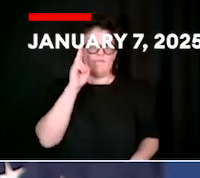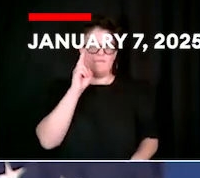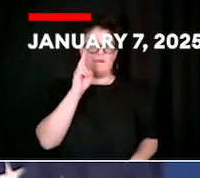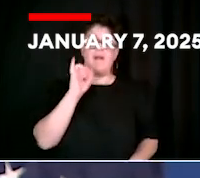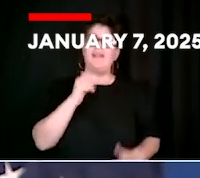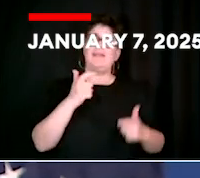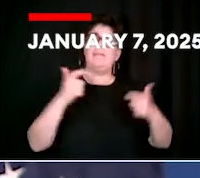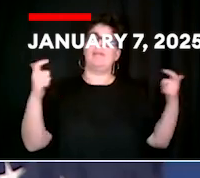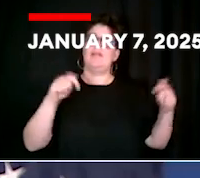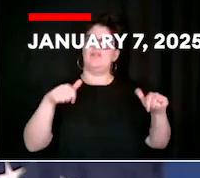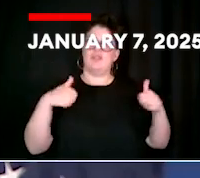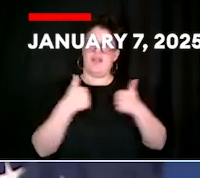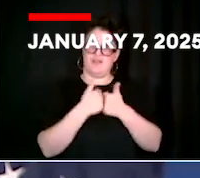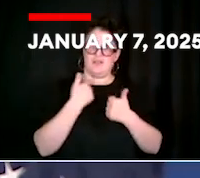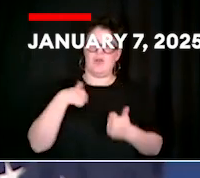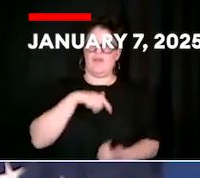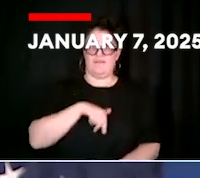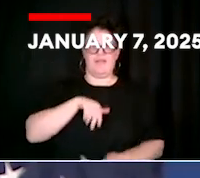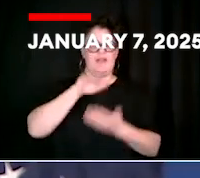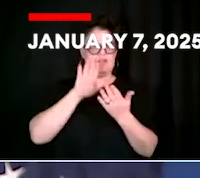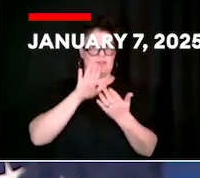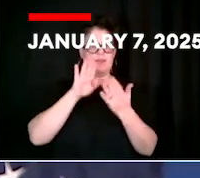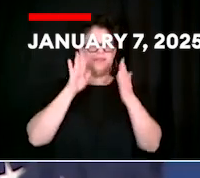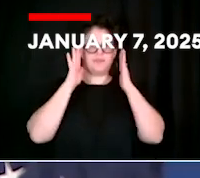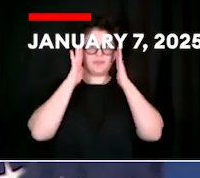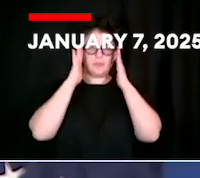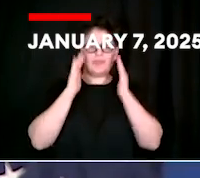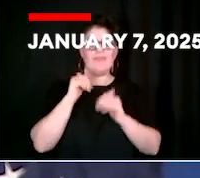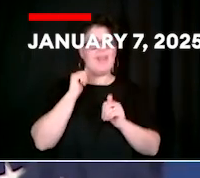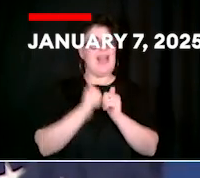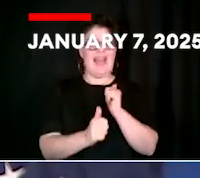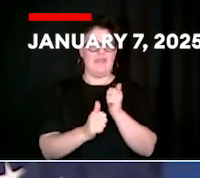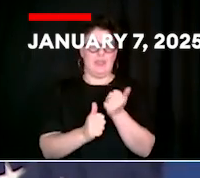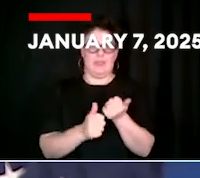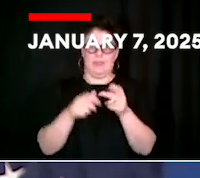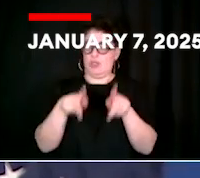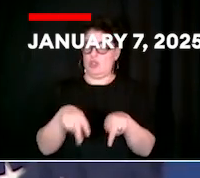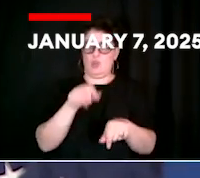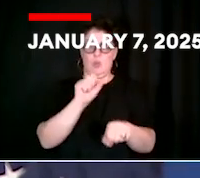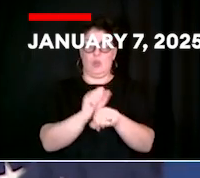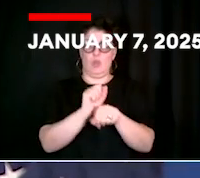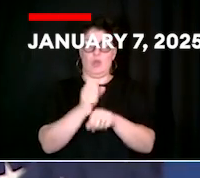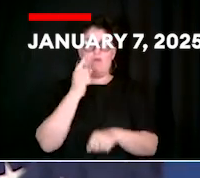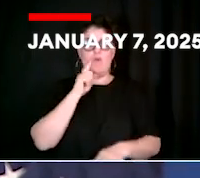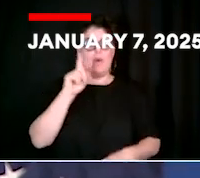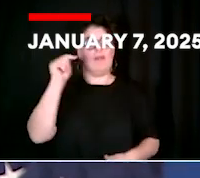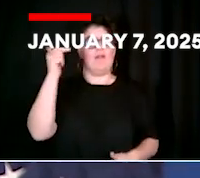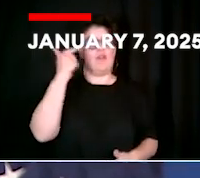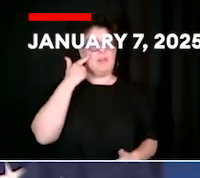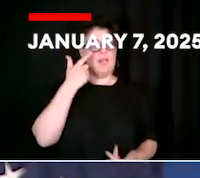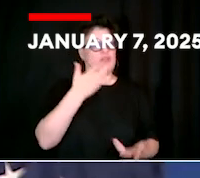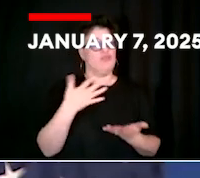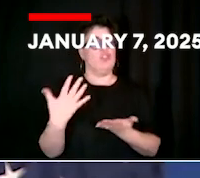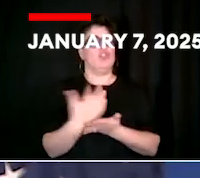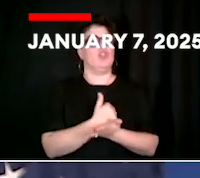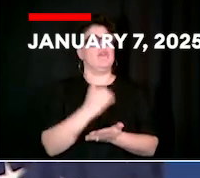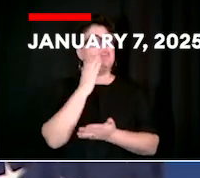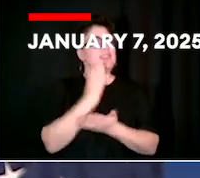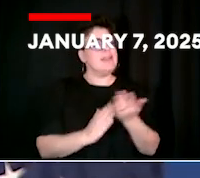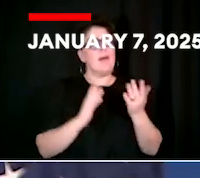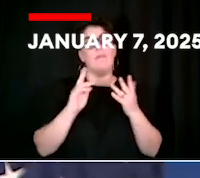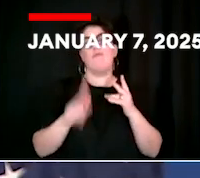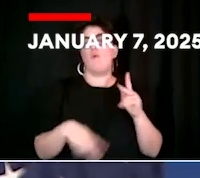facing, that every civil servant deserves some form